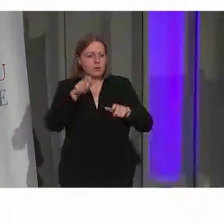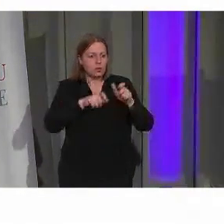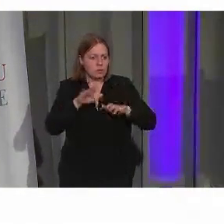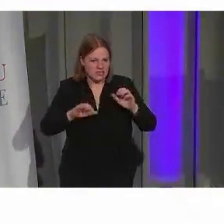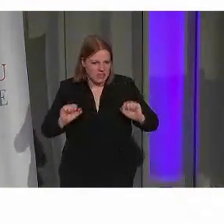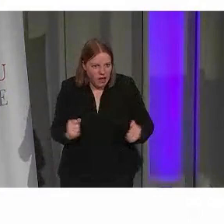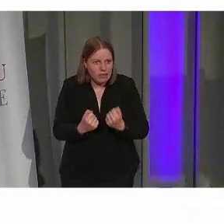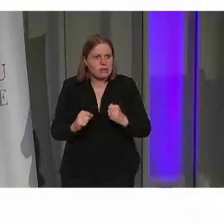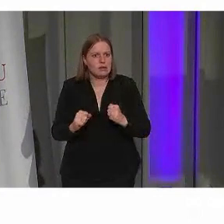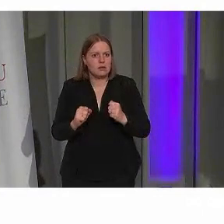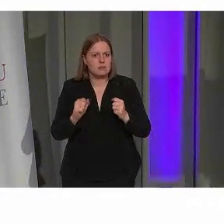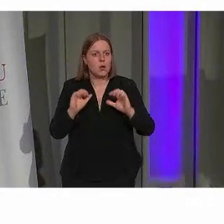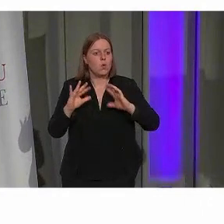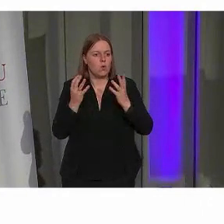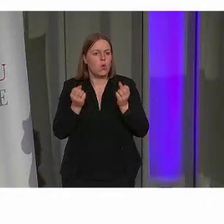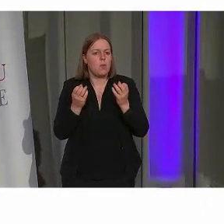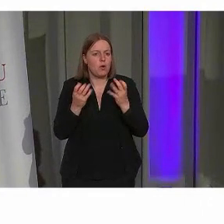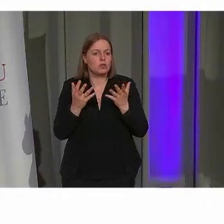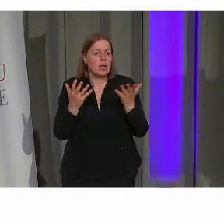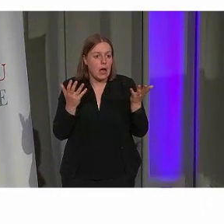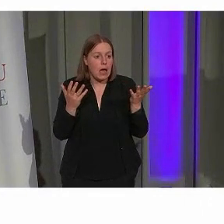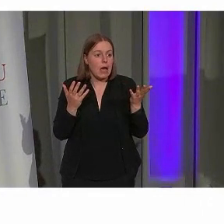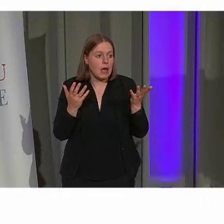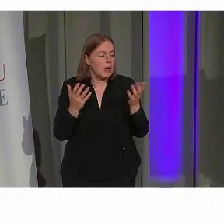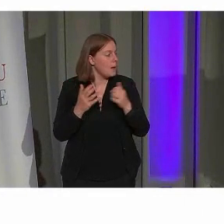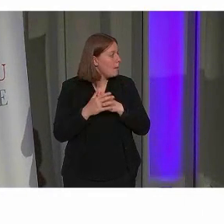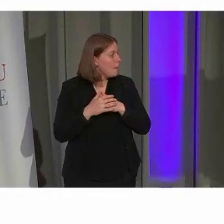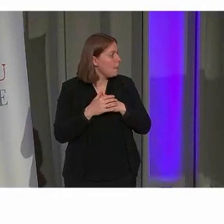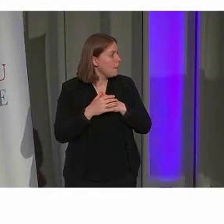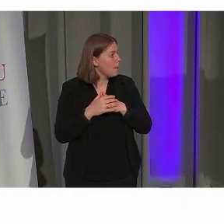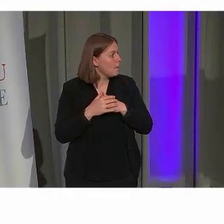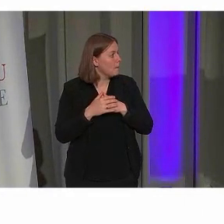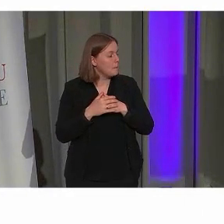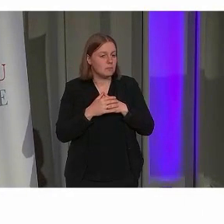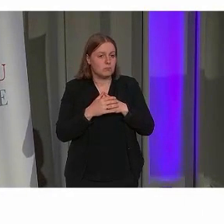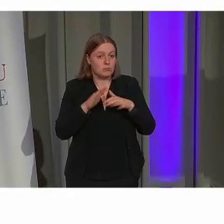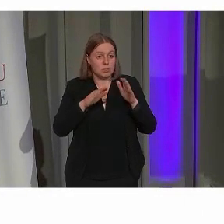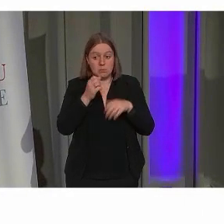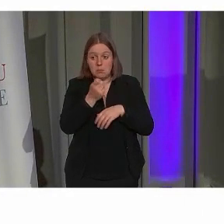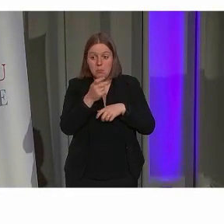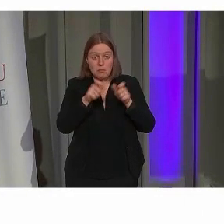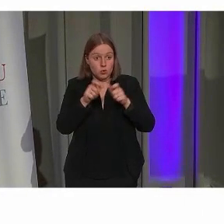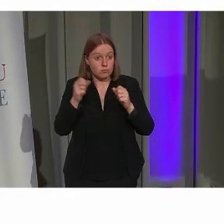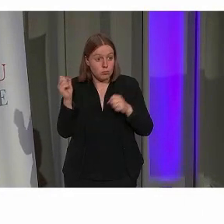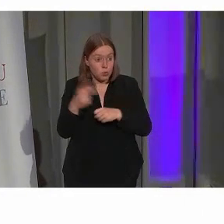but maybe some people is a problem, and is